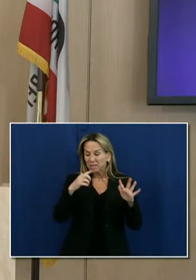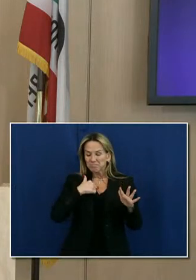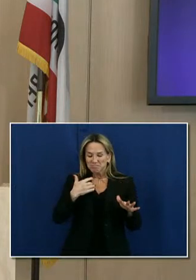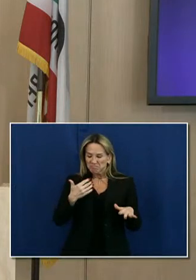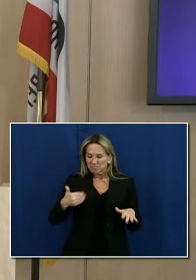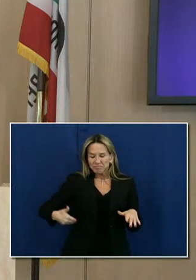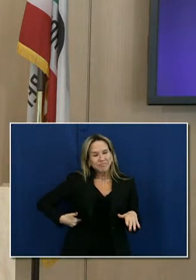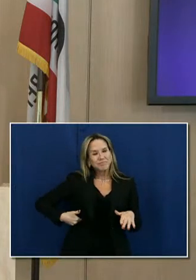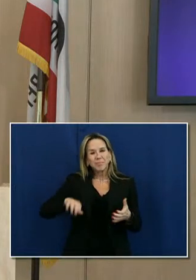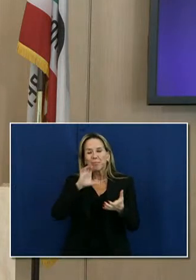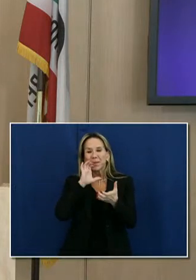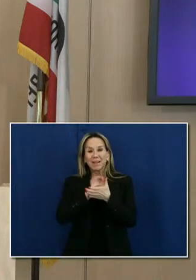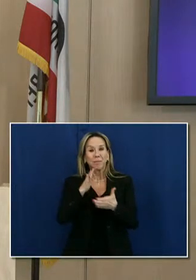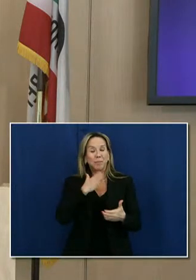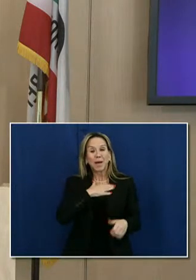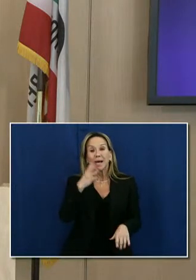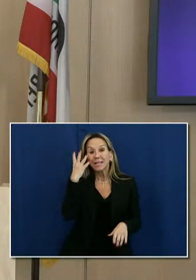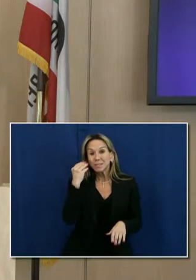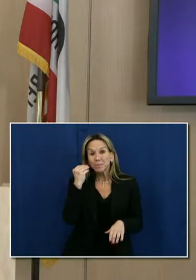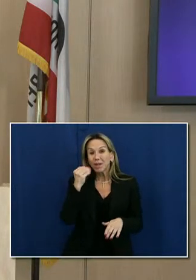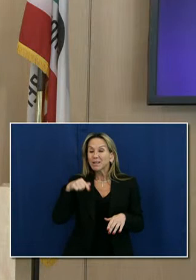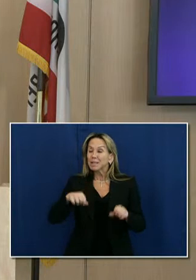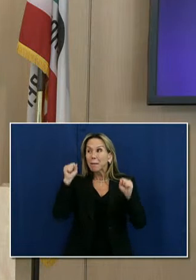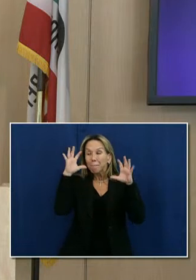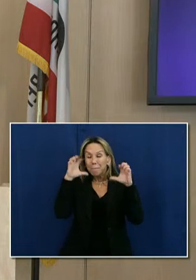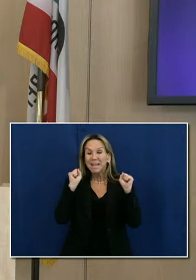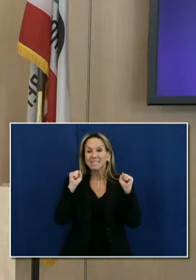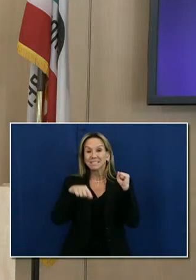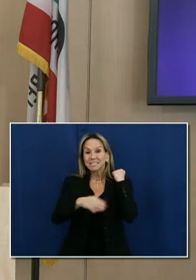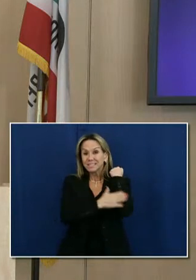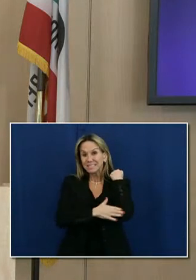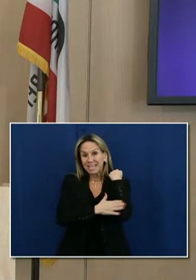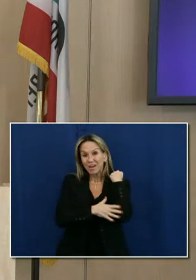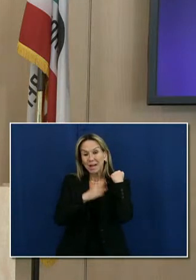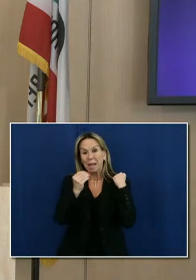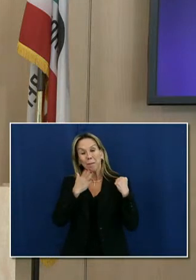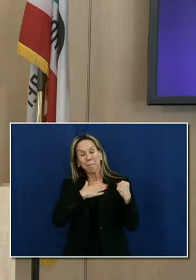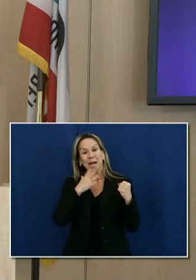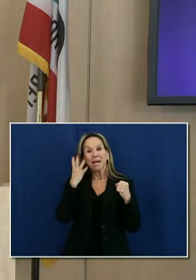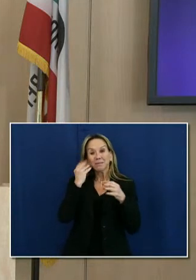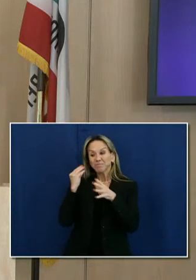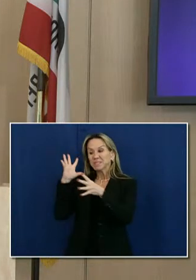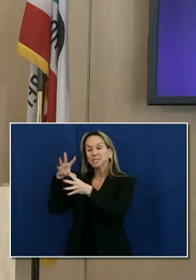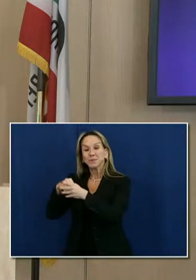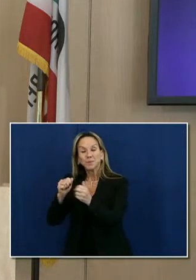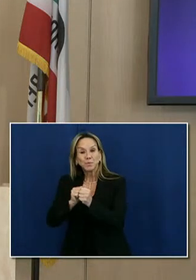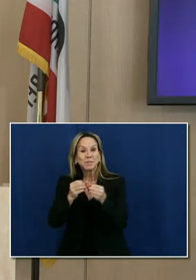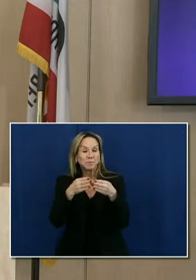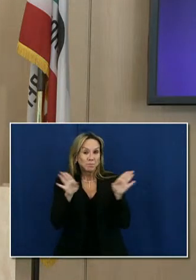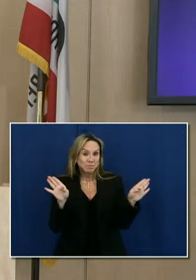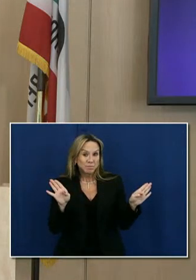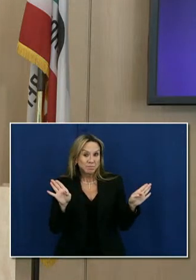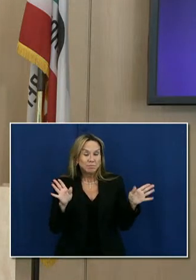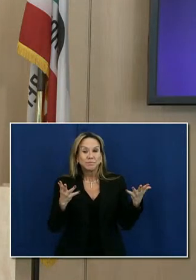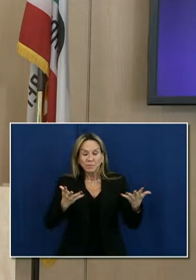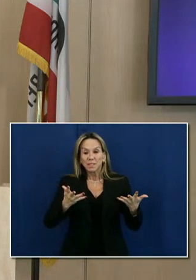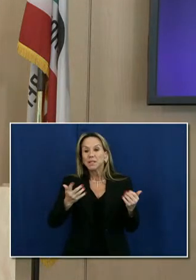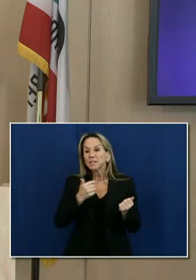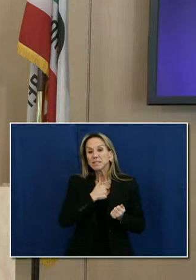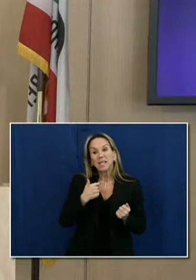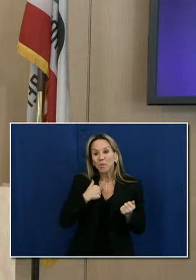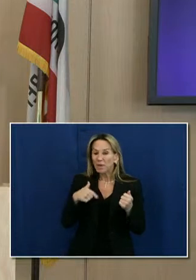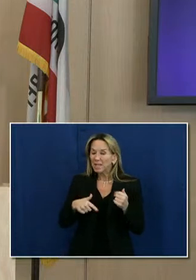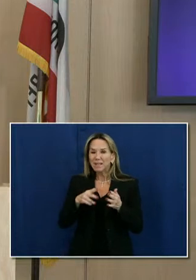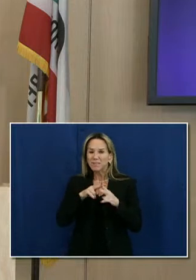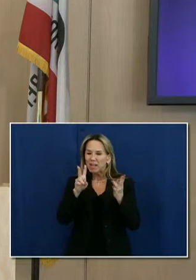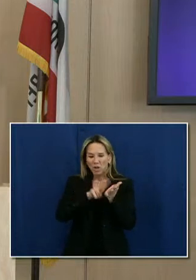own experience in our amazing county and community, based on my own engagement in public life, that we're a resilient people